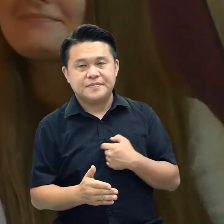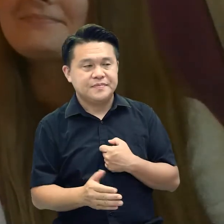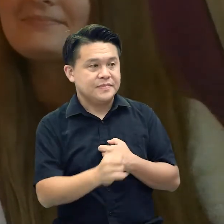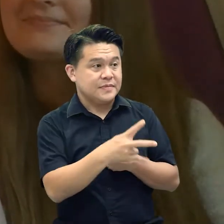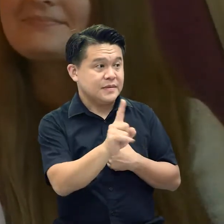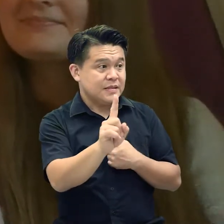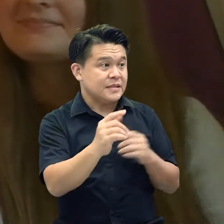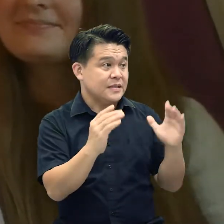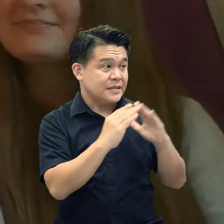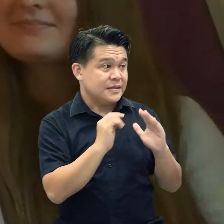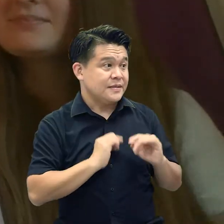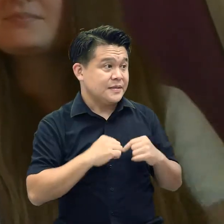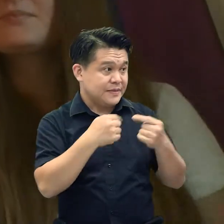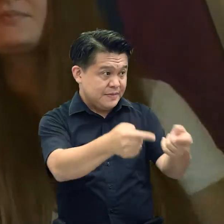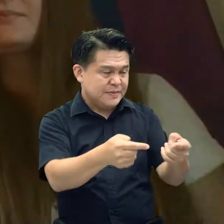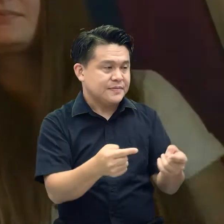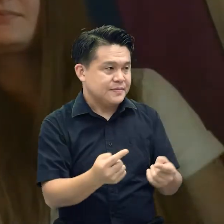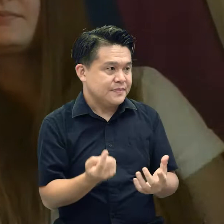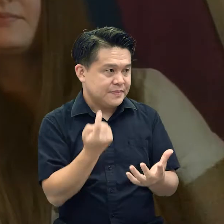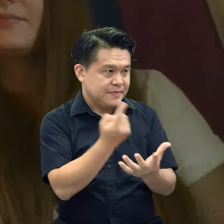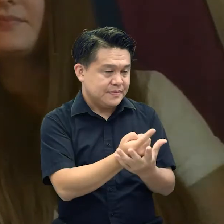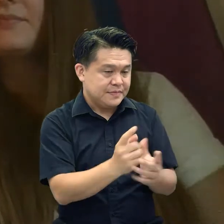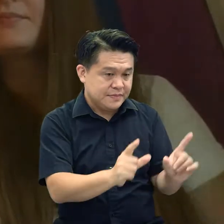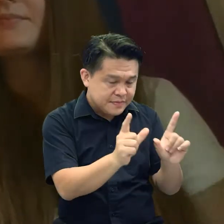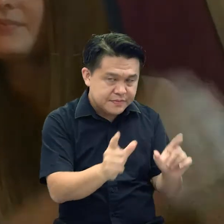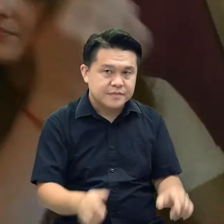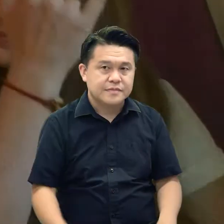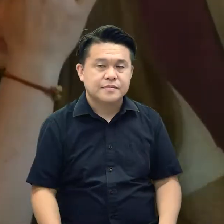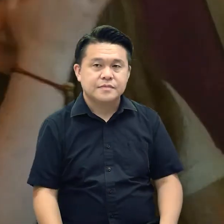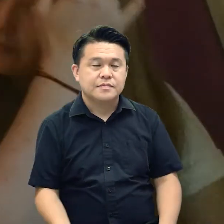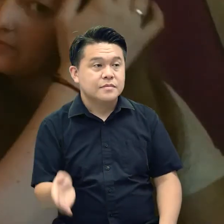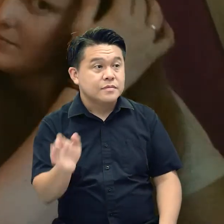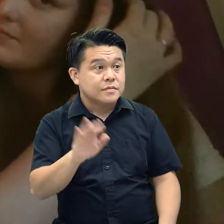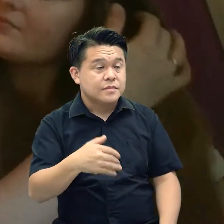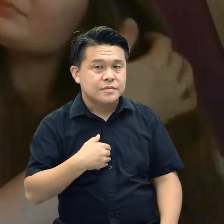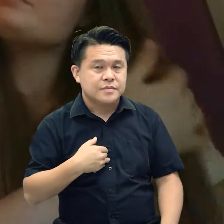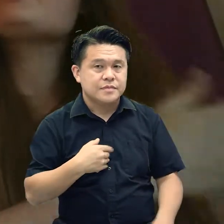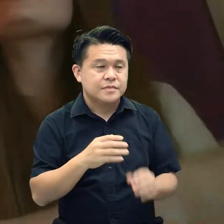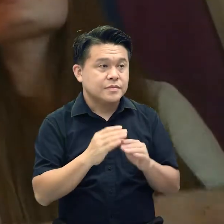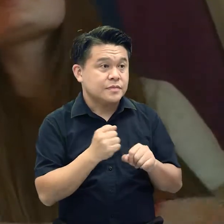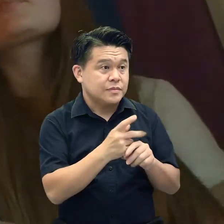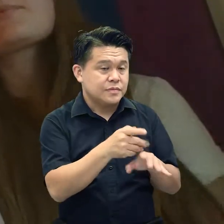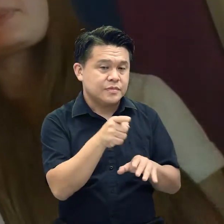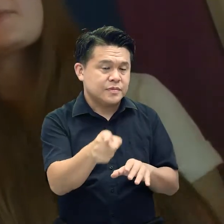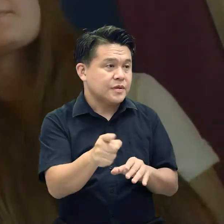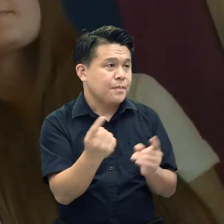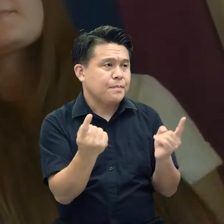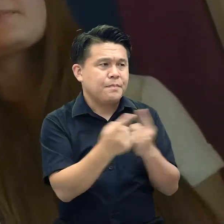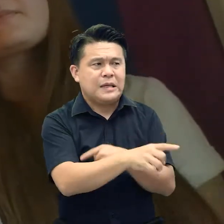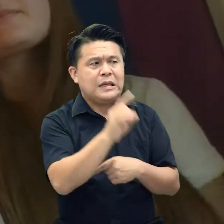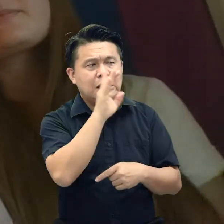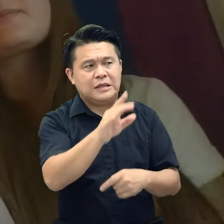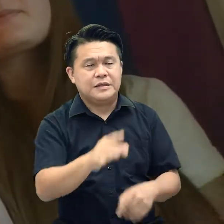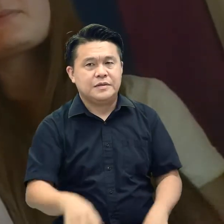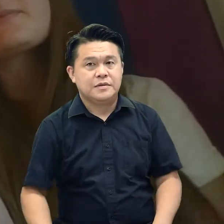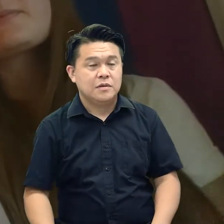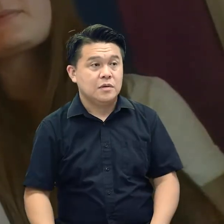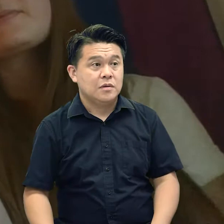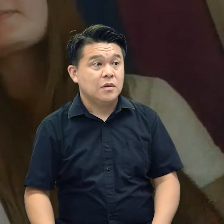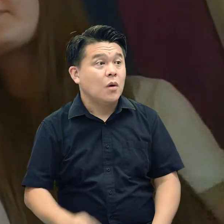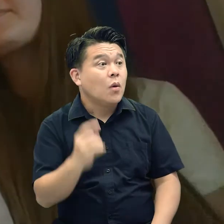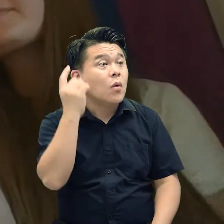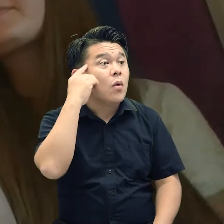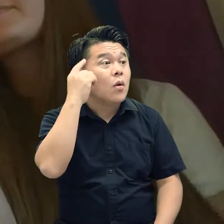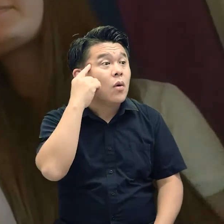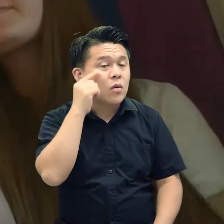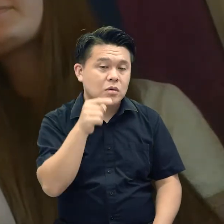you. But then at that time I couldn't like change my address to her address because it